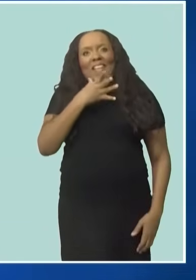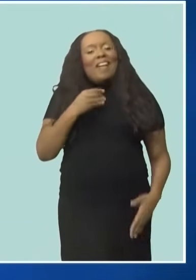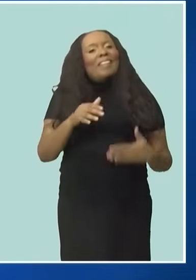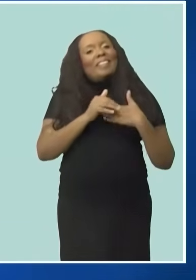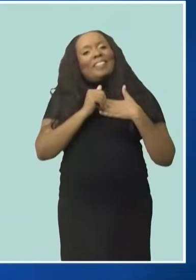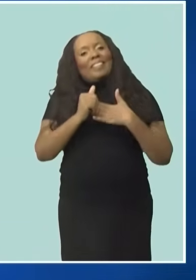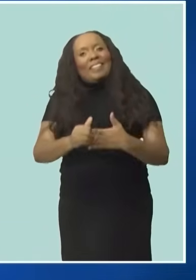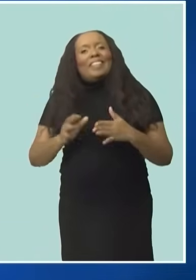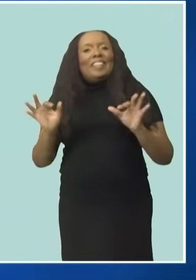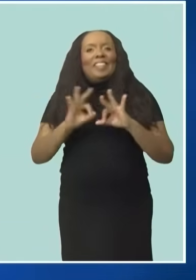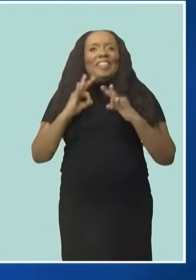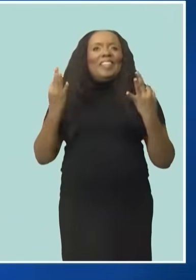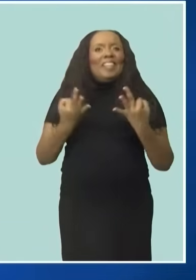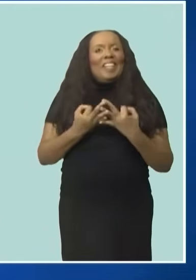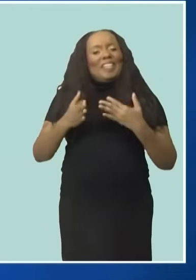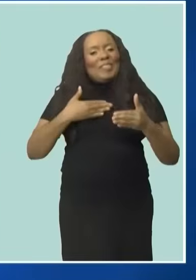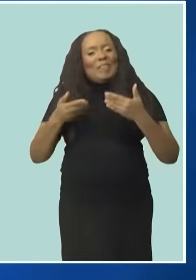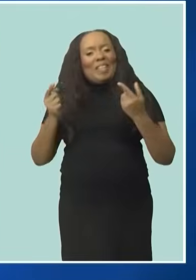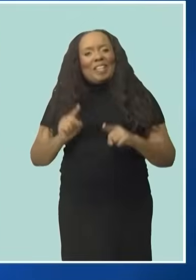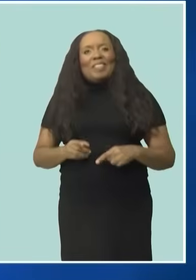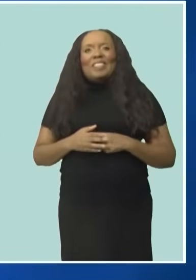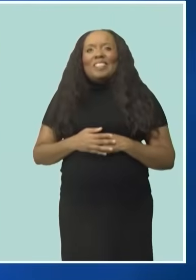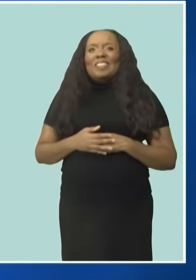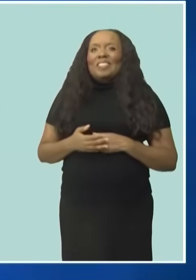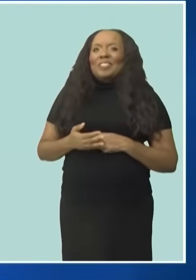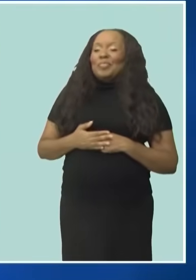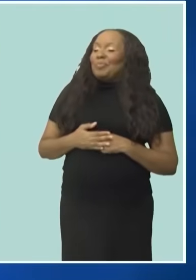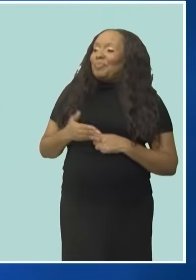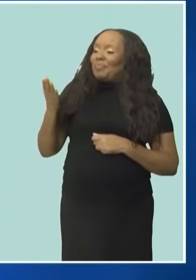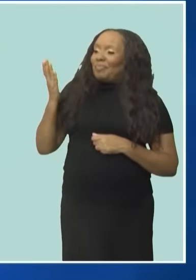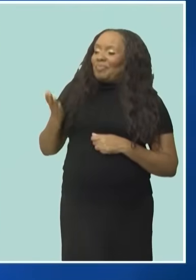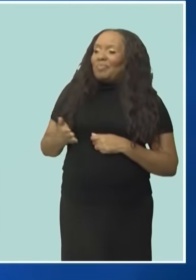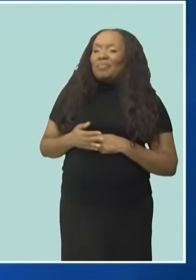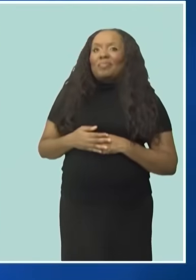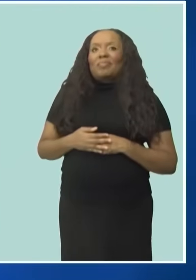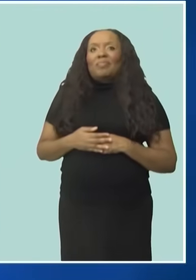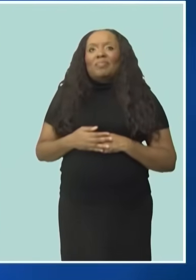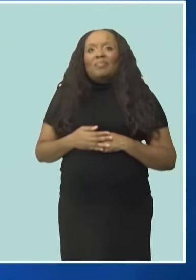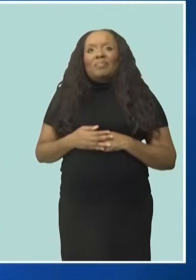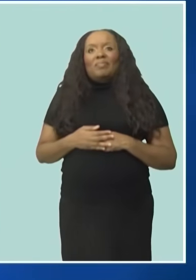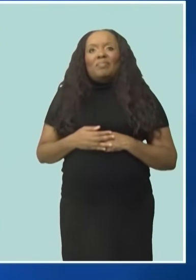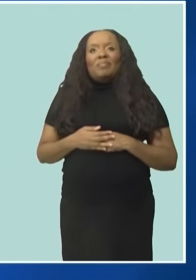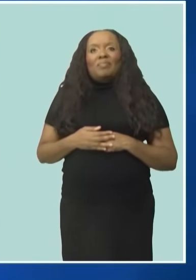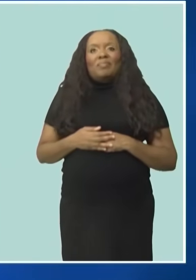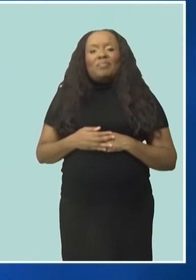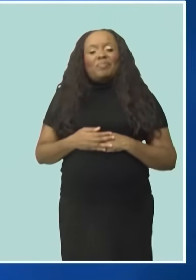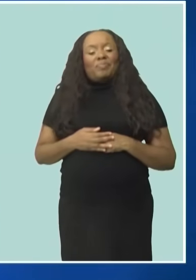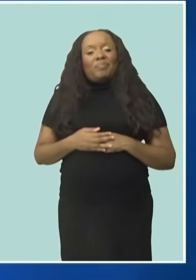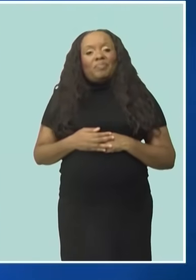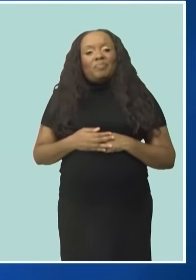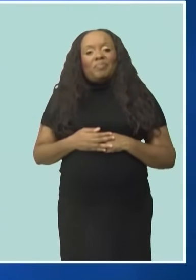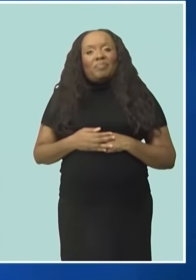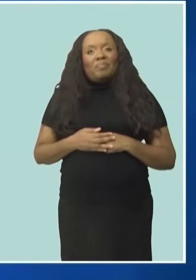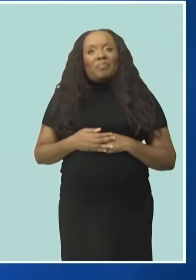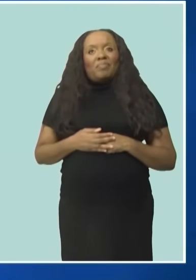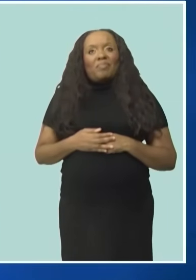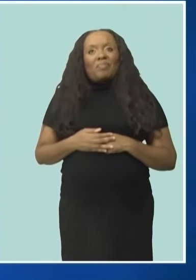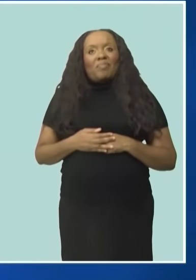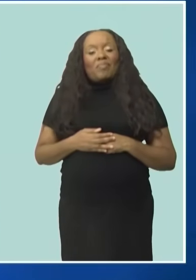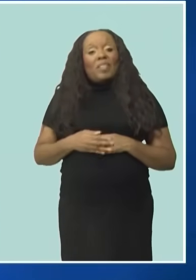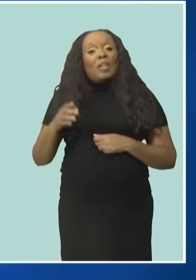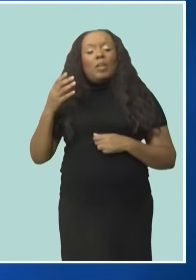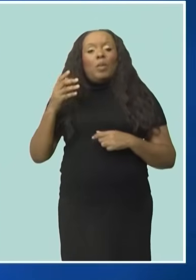middle of all storms. After the storm, our first interest is always to the well-being of the